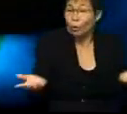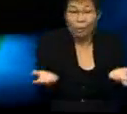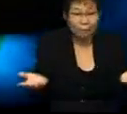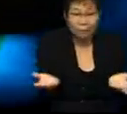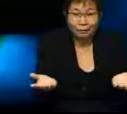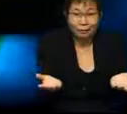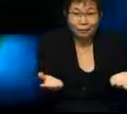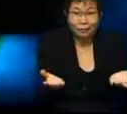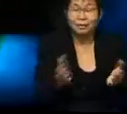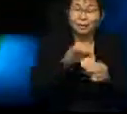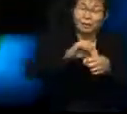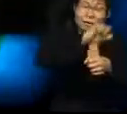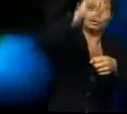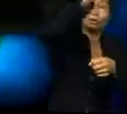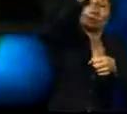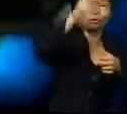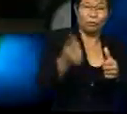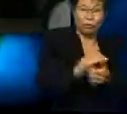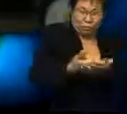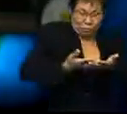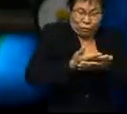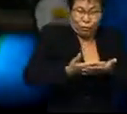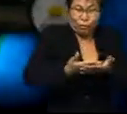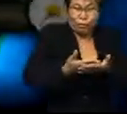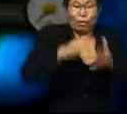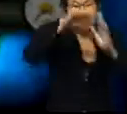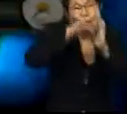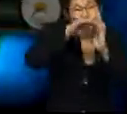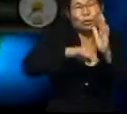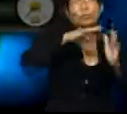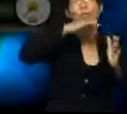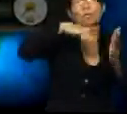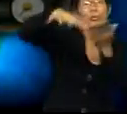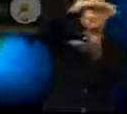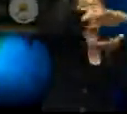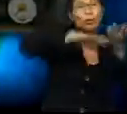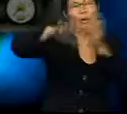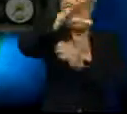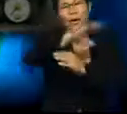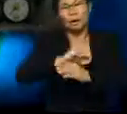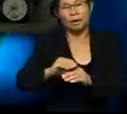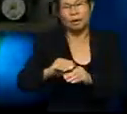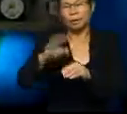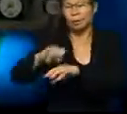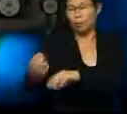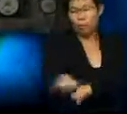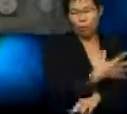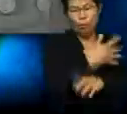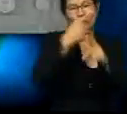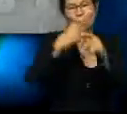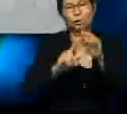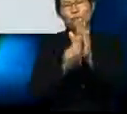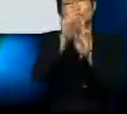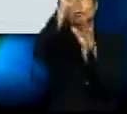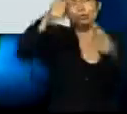Well, the smoke is first filtered to reduce pollutants and is then expelled through very